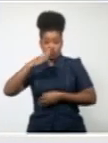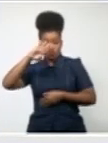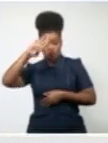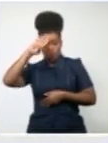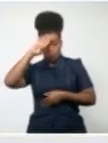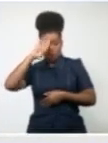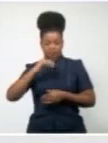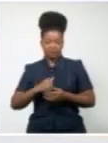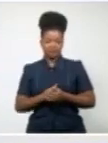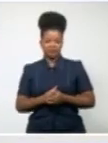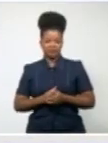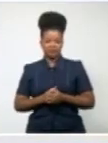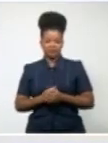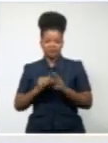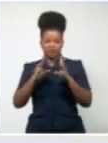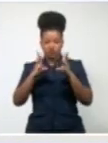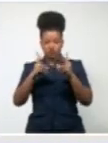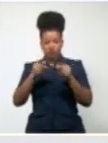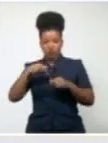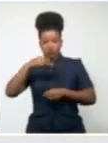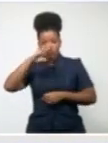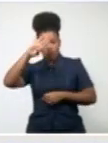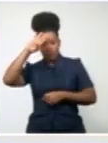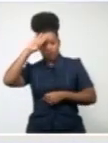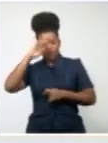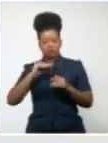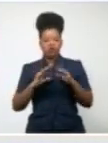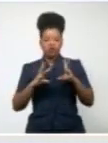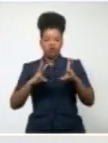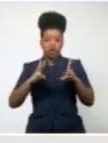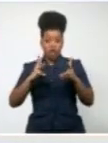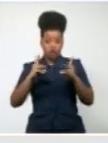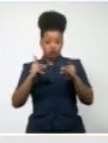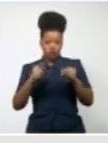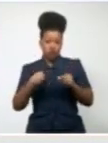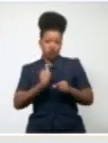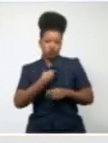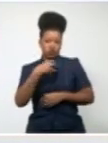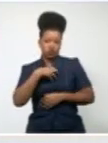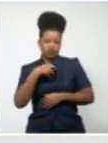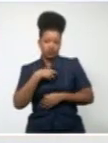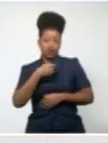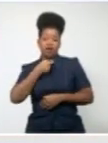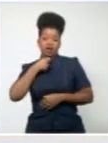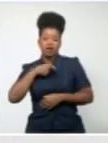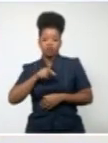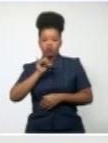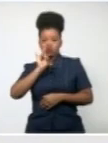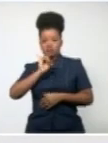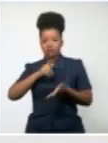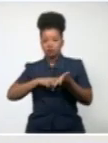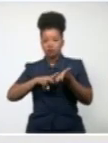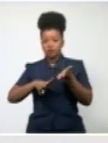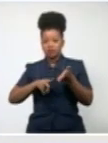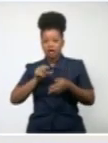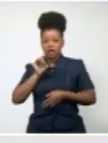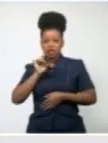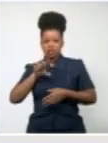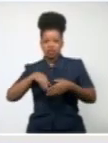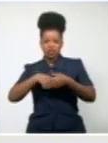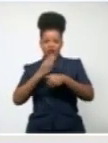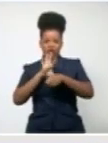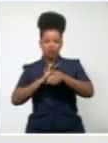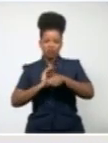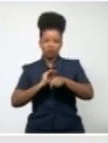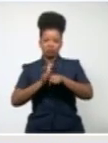say this because many times when one gives the data from Cuba, and especially these results that we have, for example, of